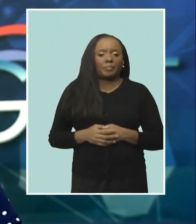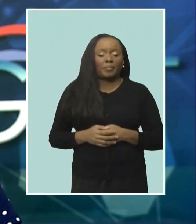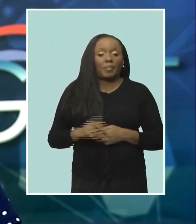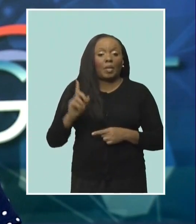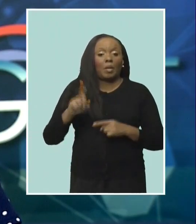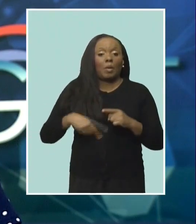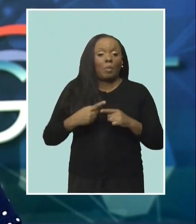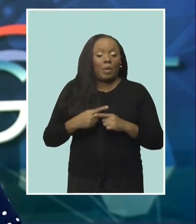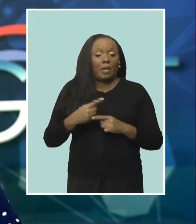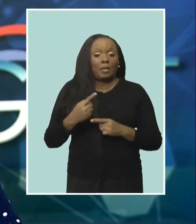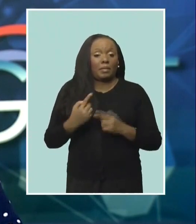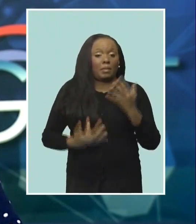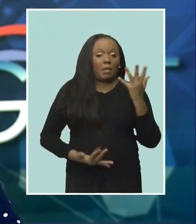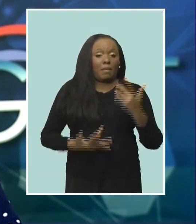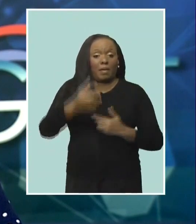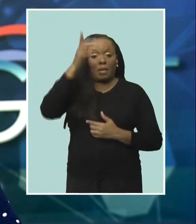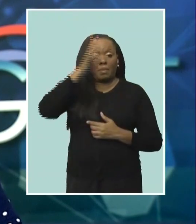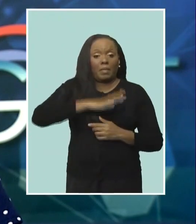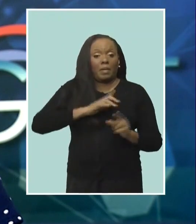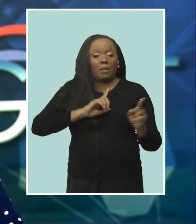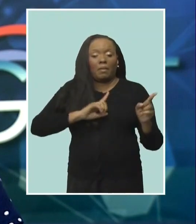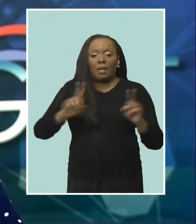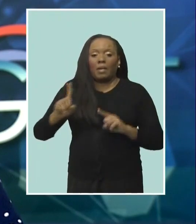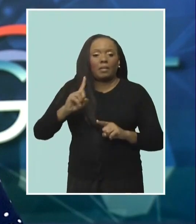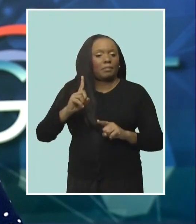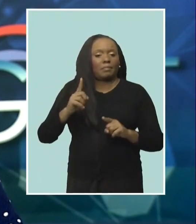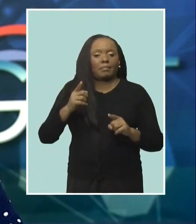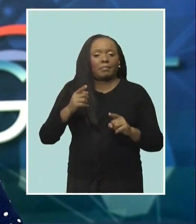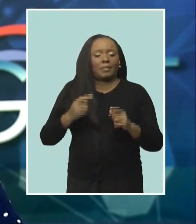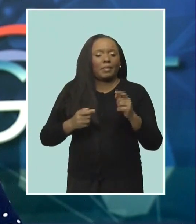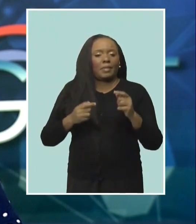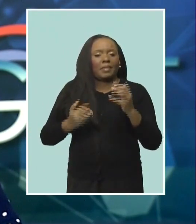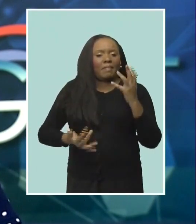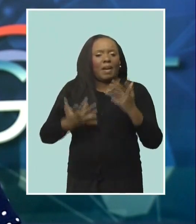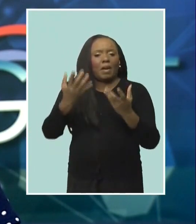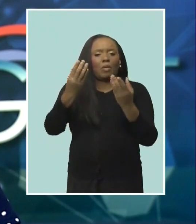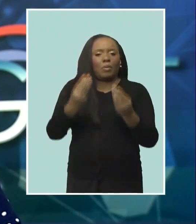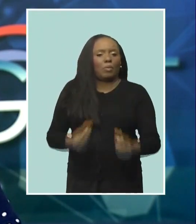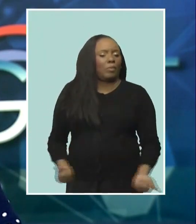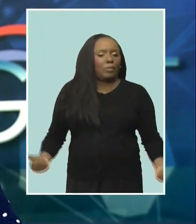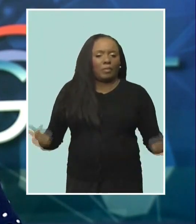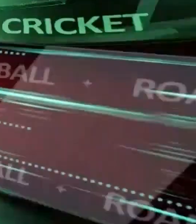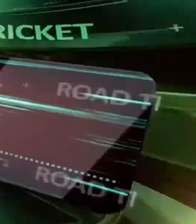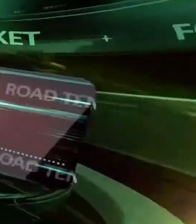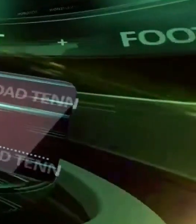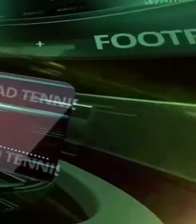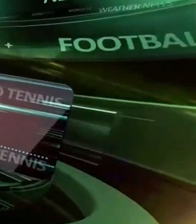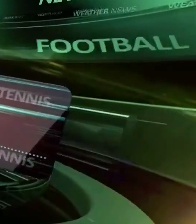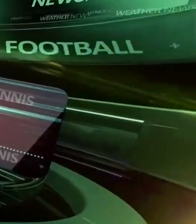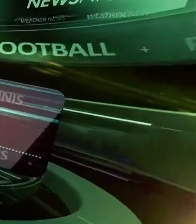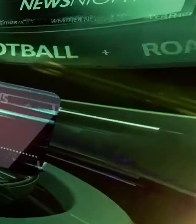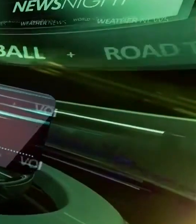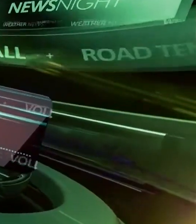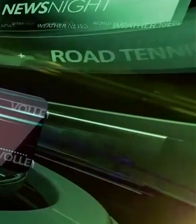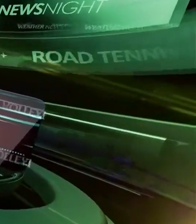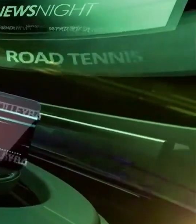the time fire officers responded to the report. Their heroic act was saluted.